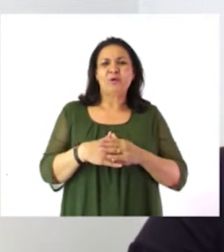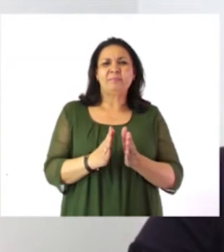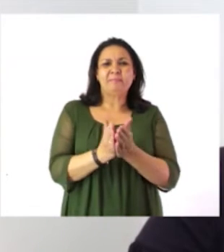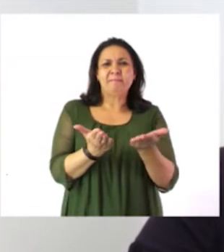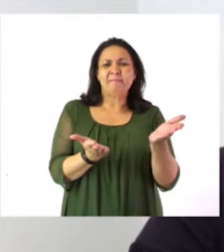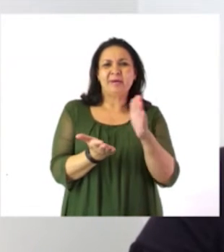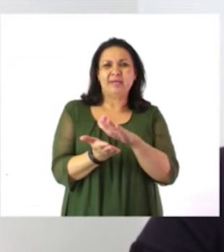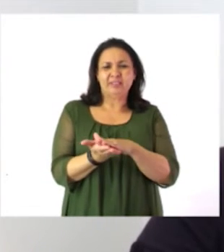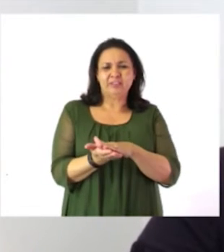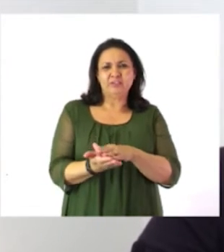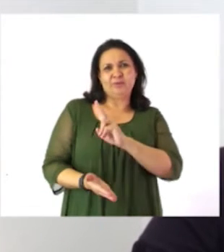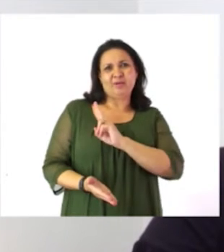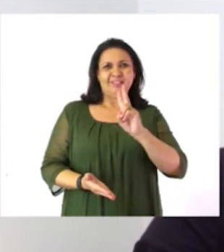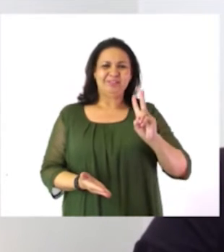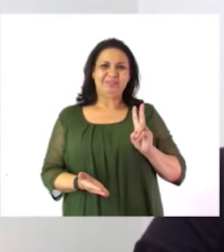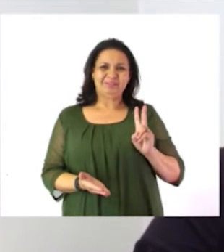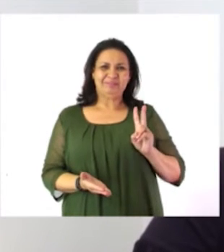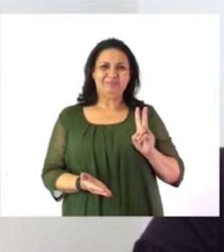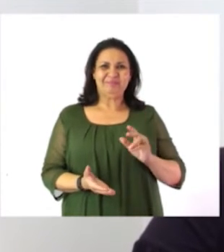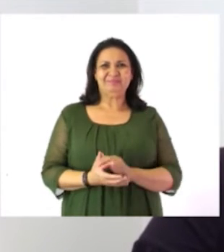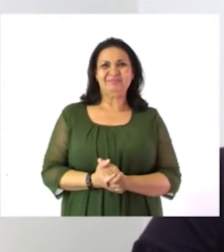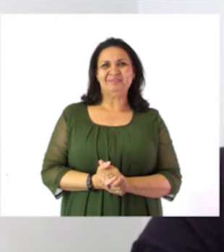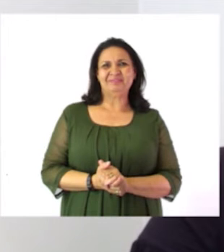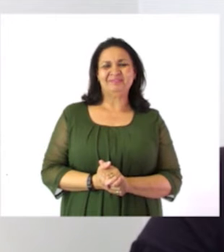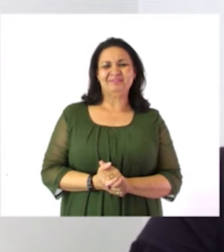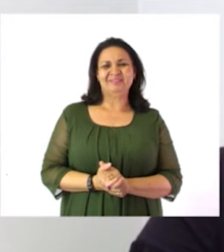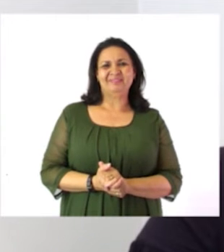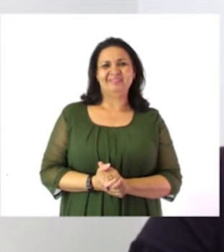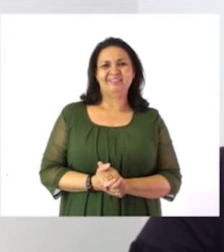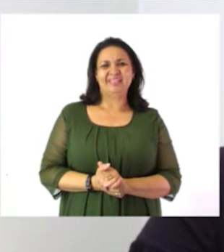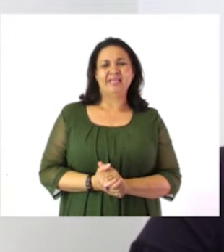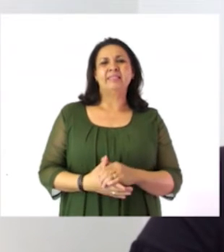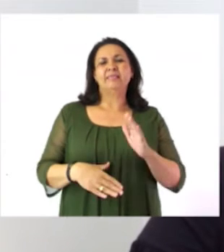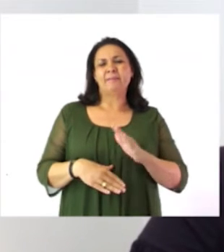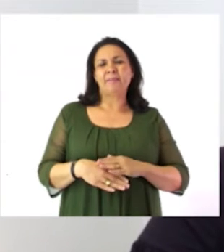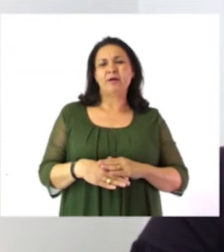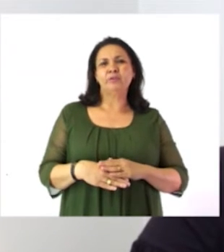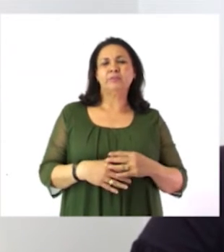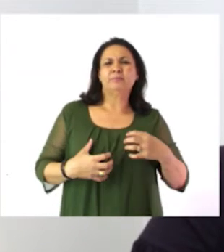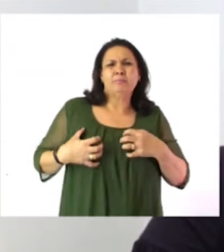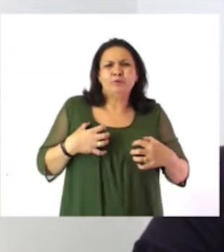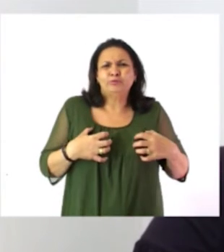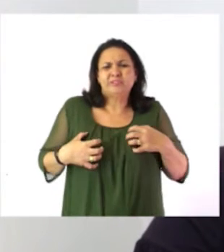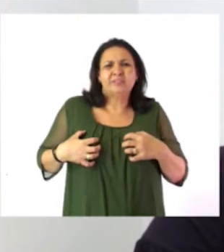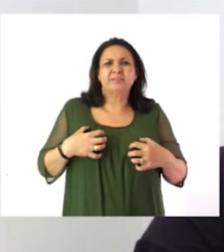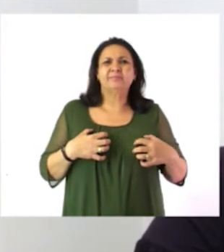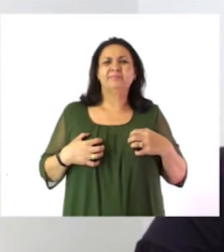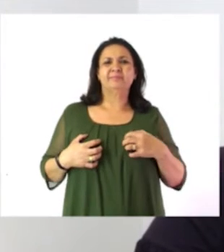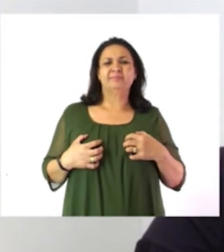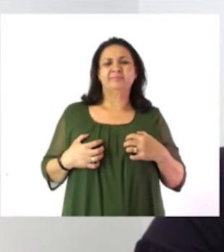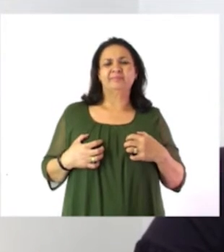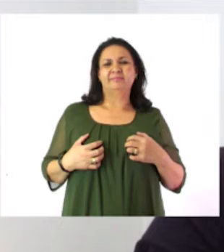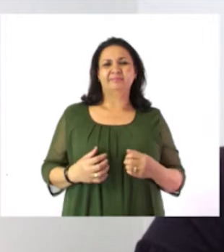22. Can you all go to page 22? It's all about our emotions, and I'm going to